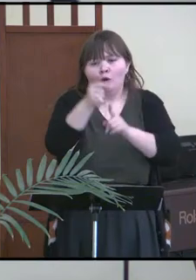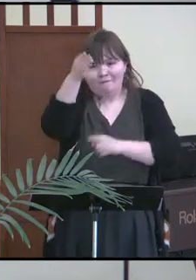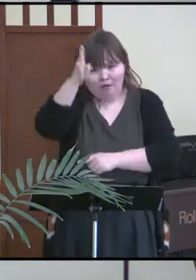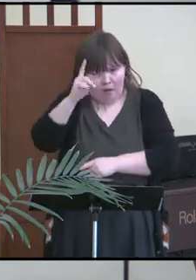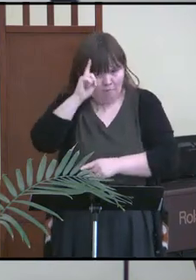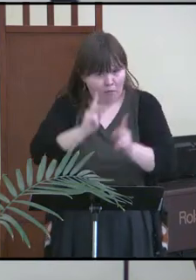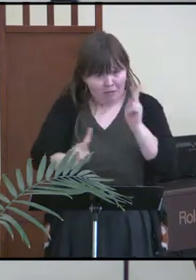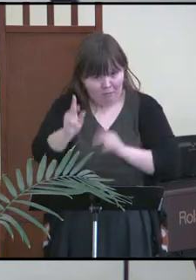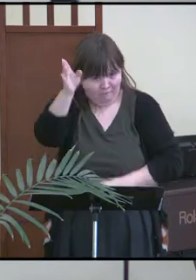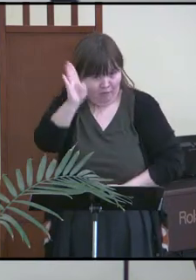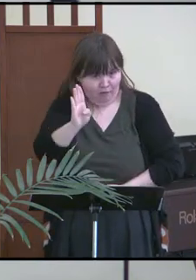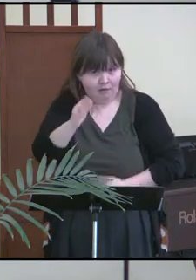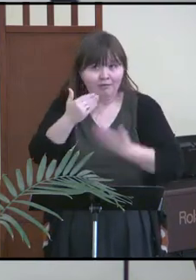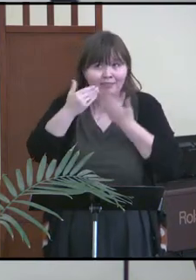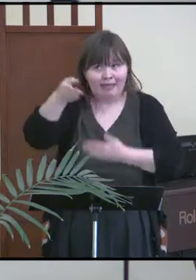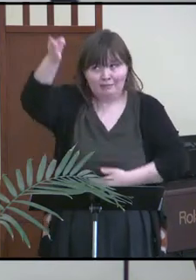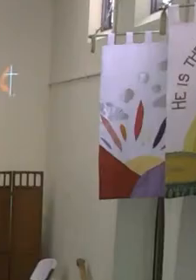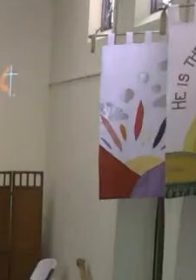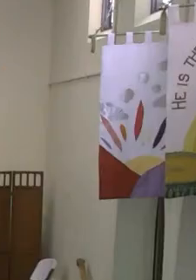God.